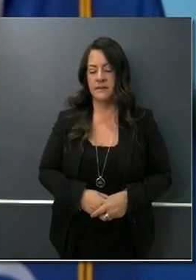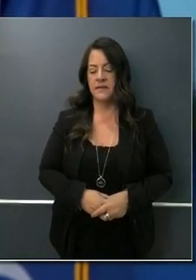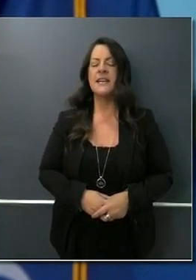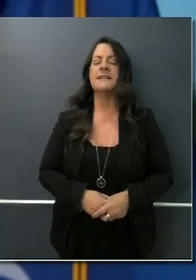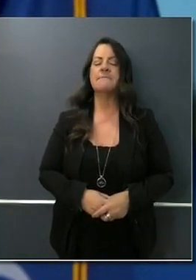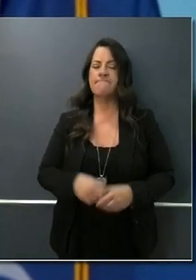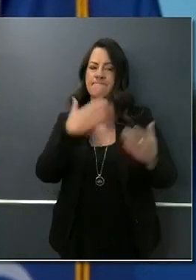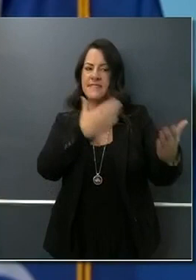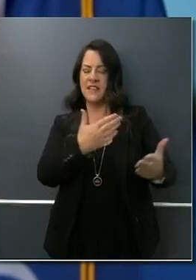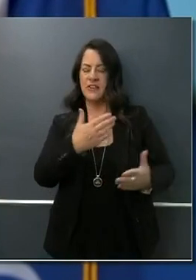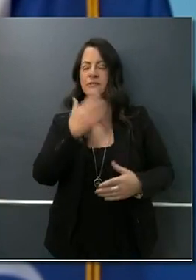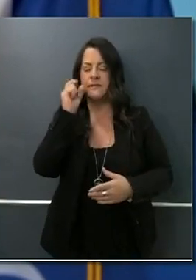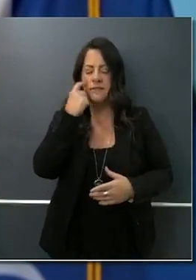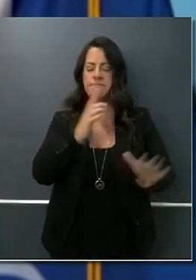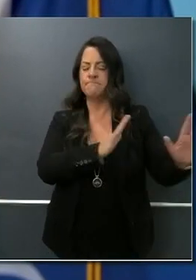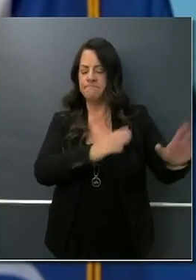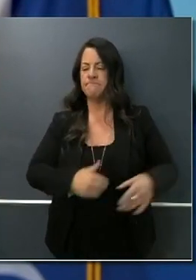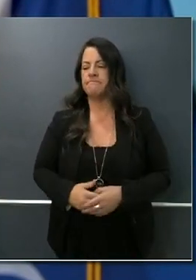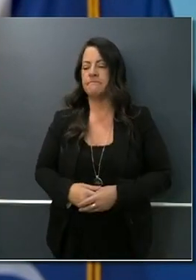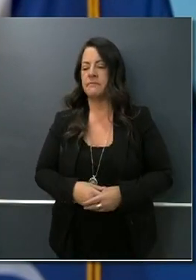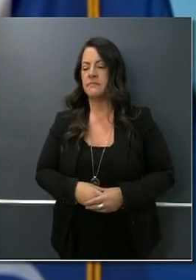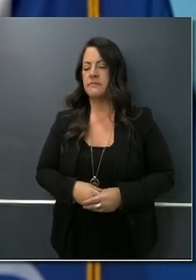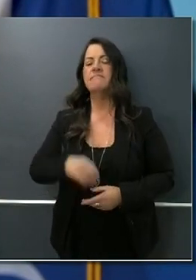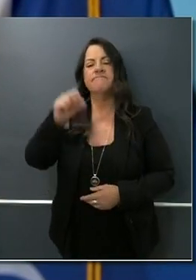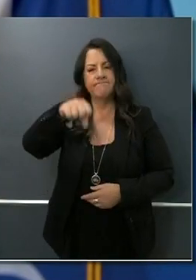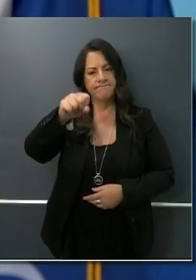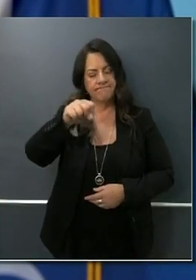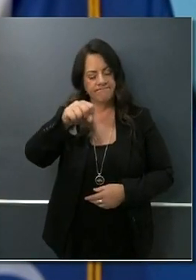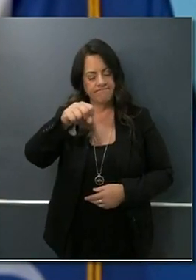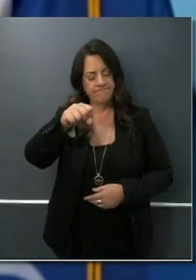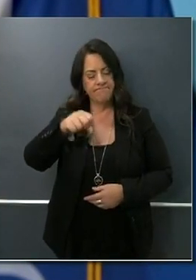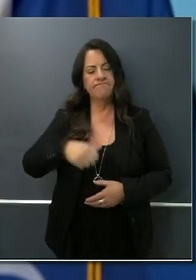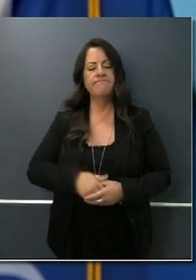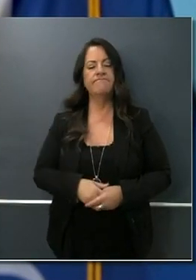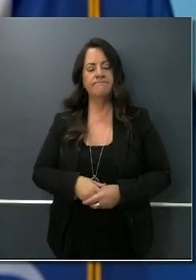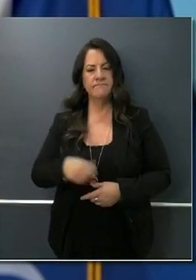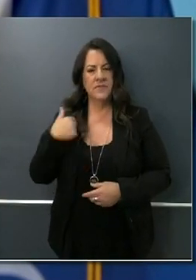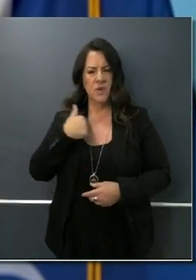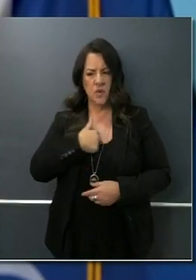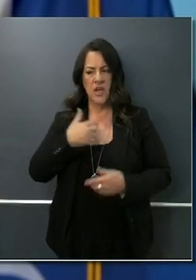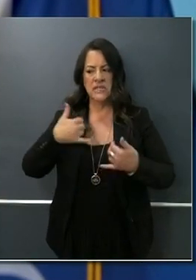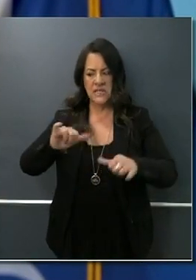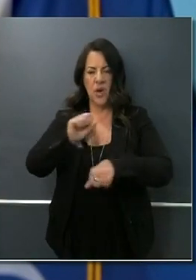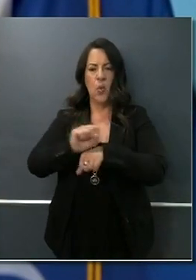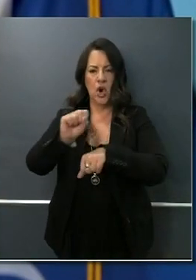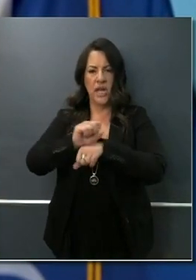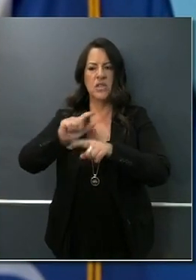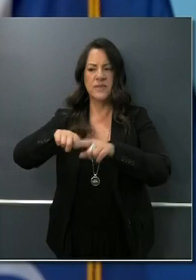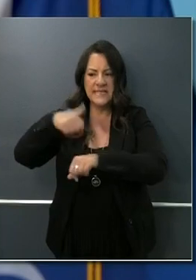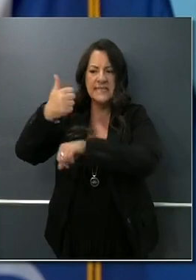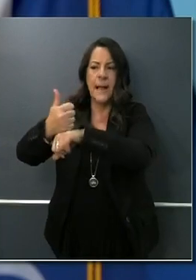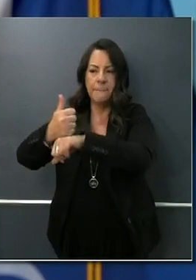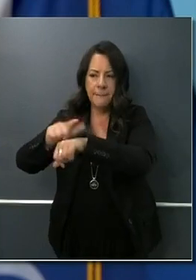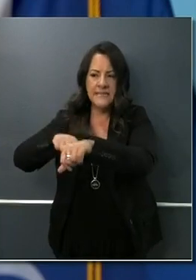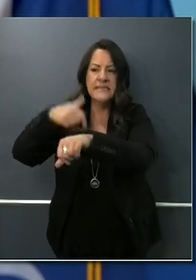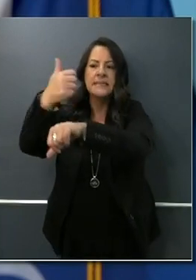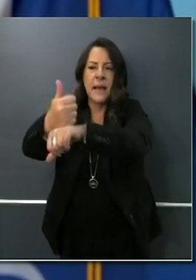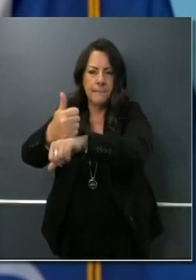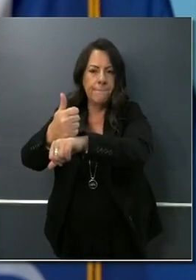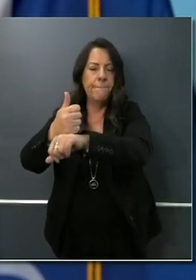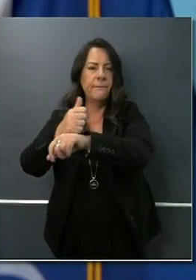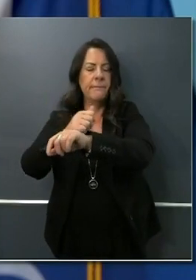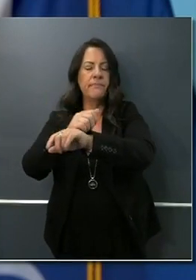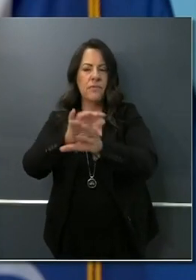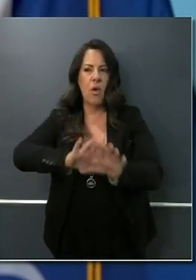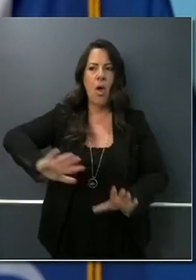Thank you, Governor. We do continue to stand up sites across the state, targeting areas that haven't